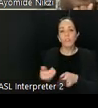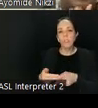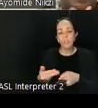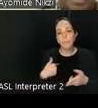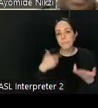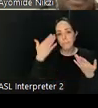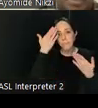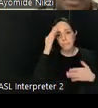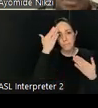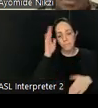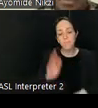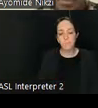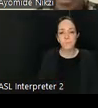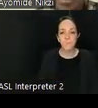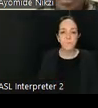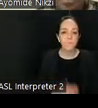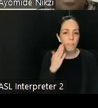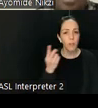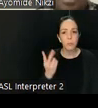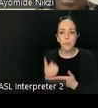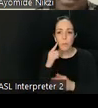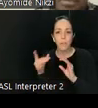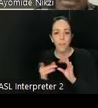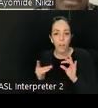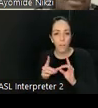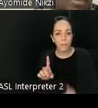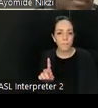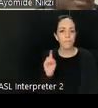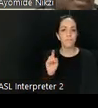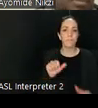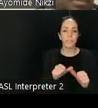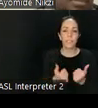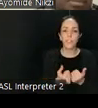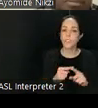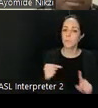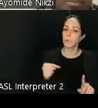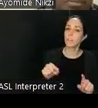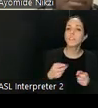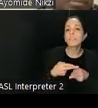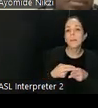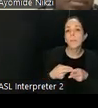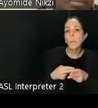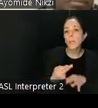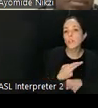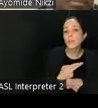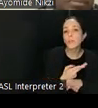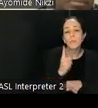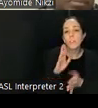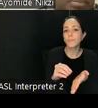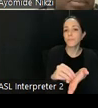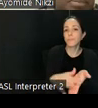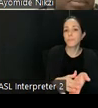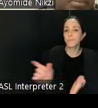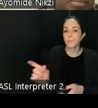this is a comment we made at the beginning that this it's essentially an interim word. The subcommittee